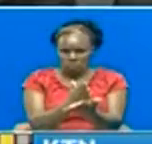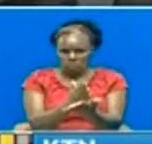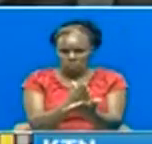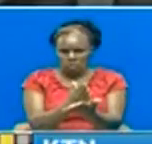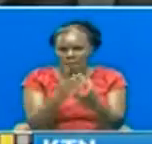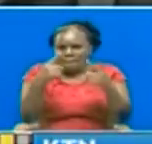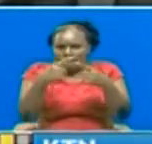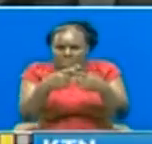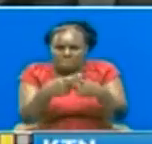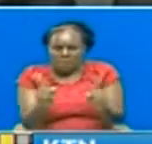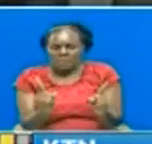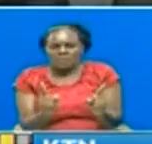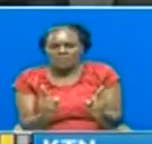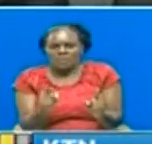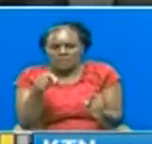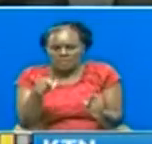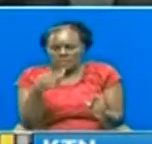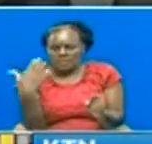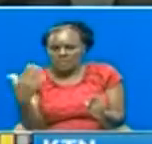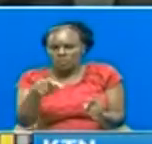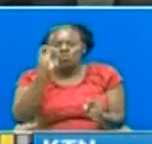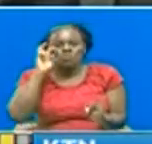but that is the face that you see.